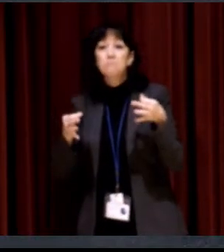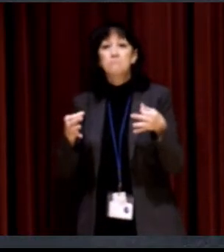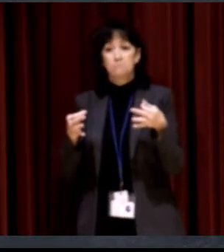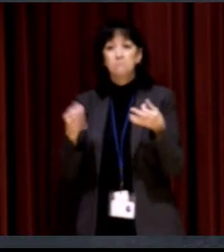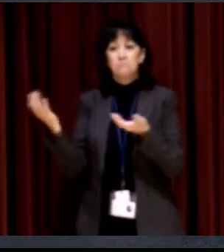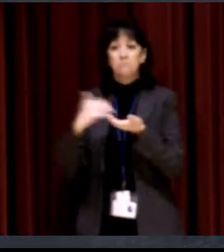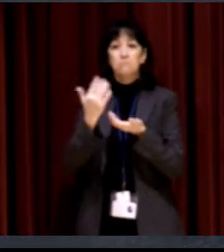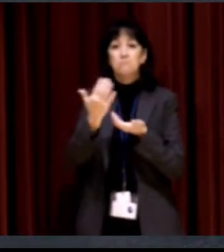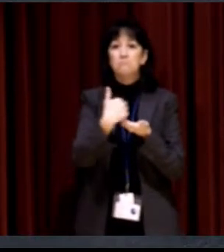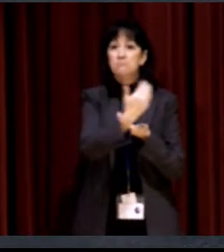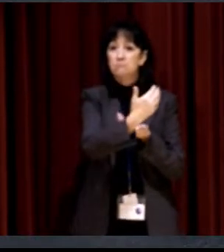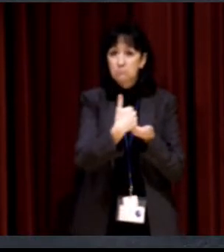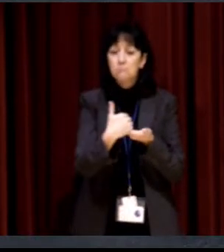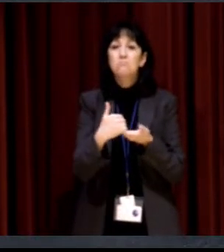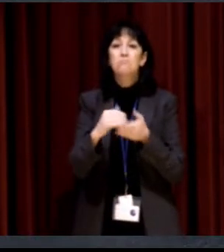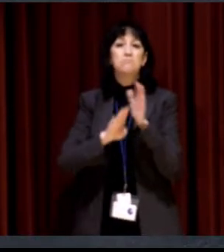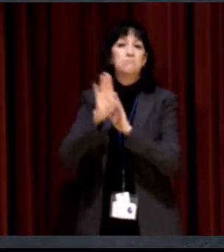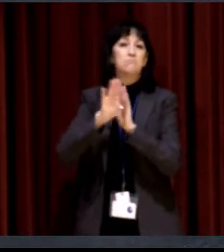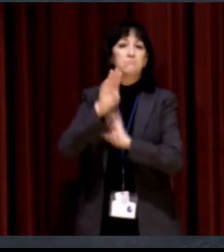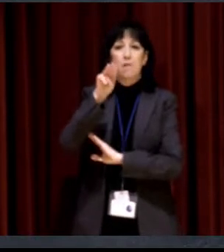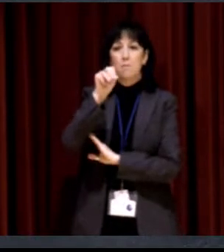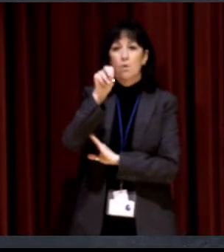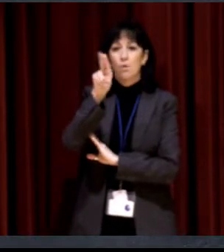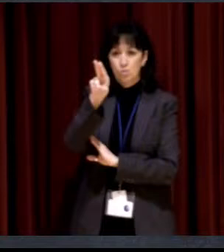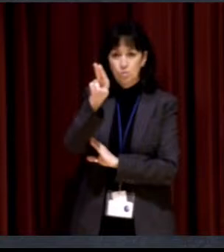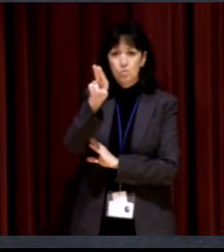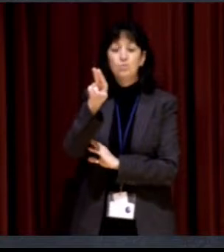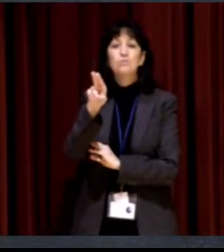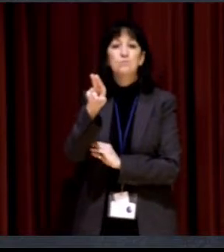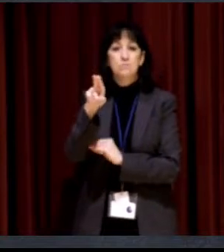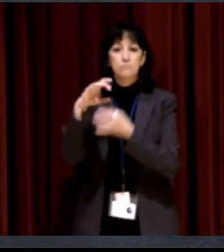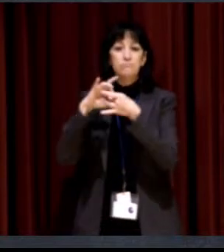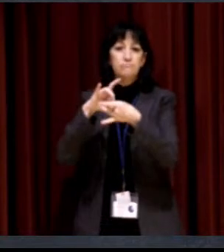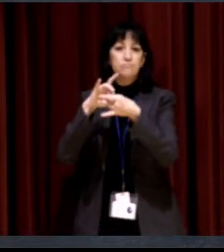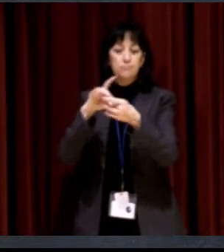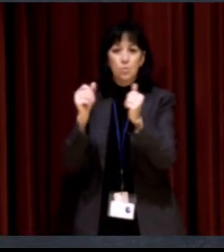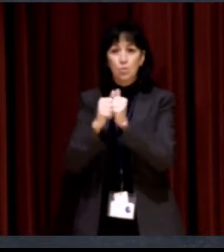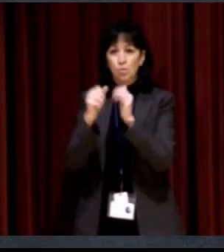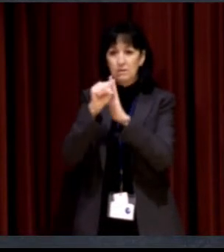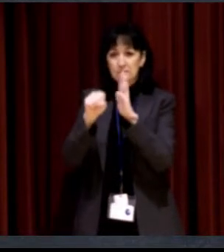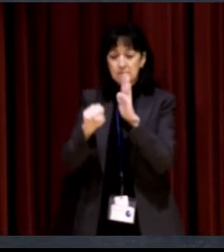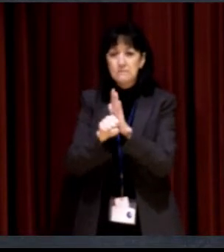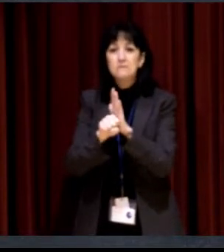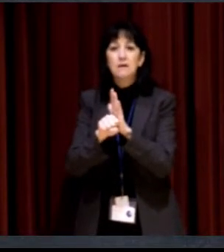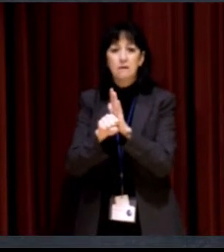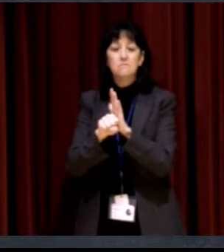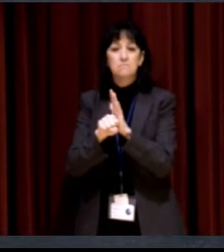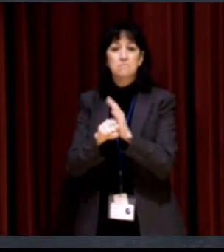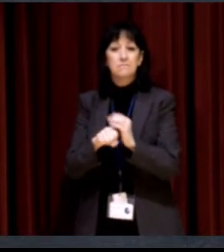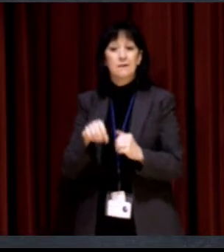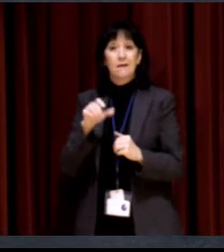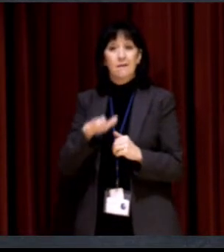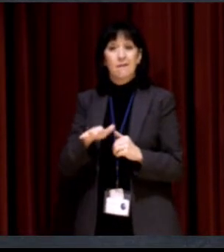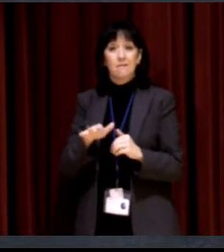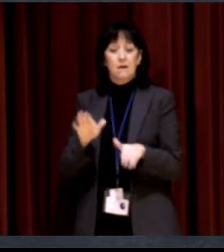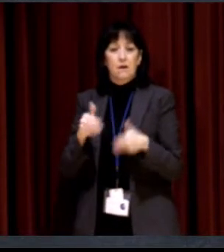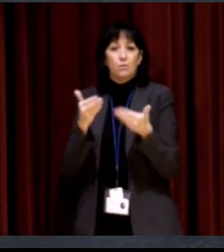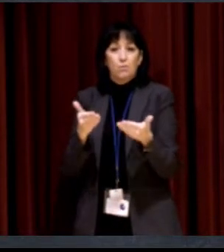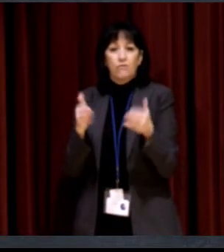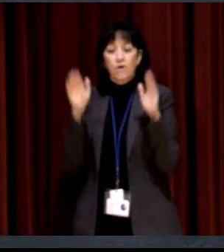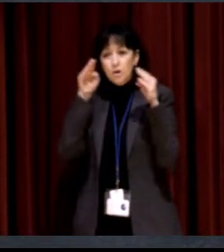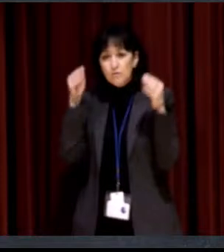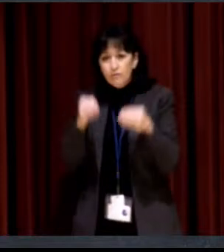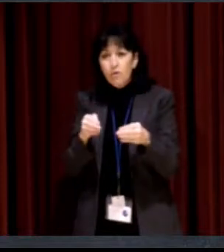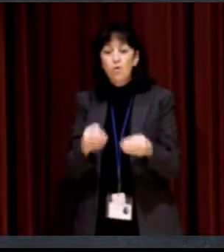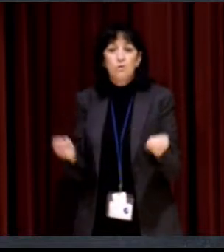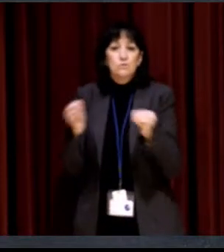MOUs with the state and among the 3 districts, again, to provide focus and additional resources